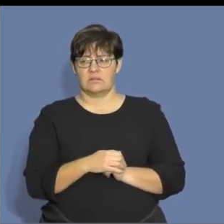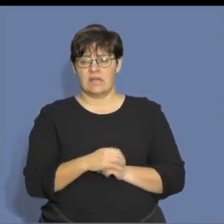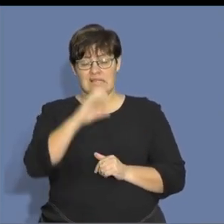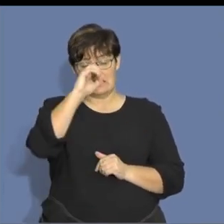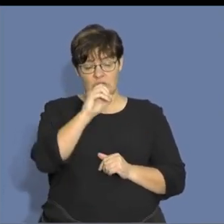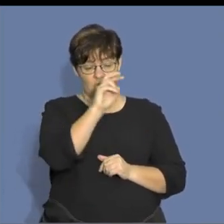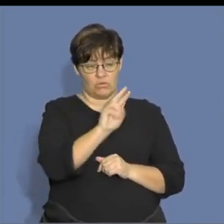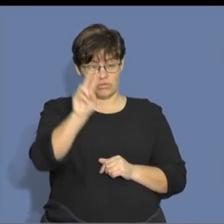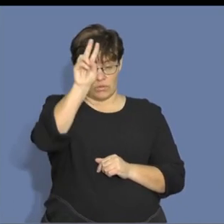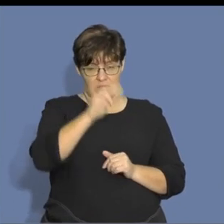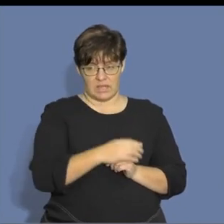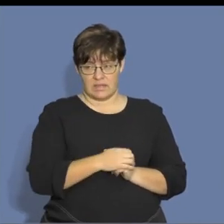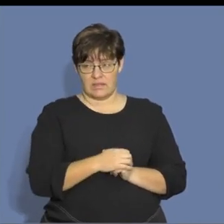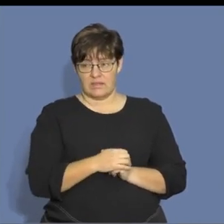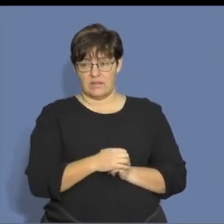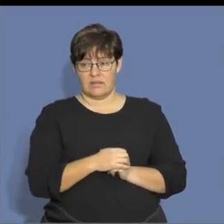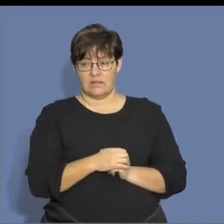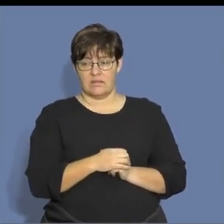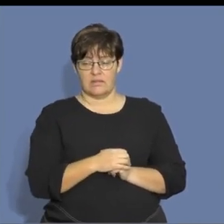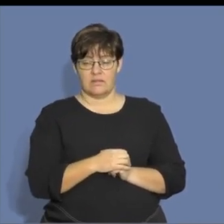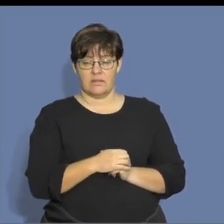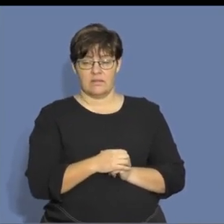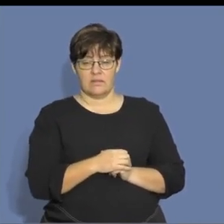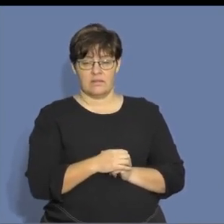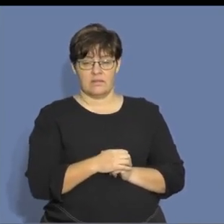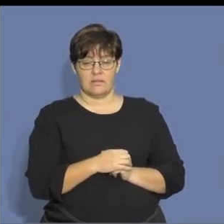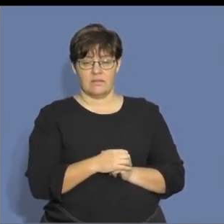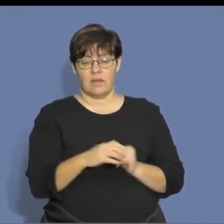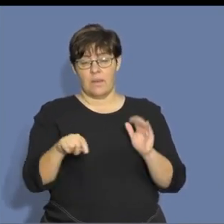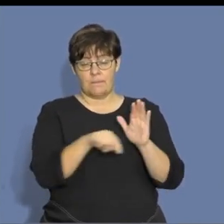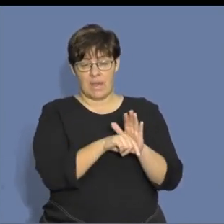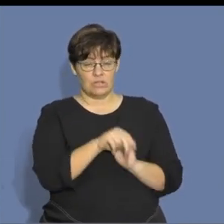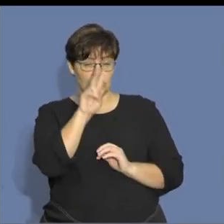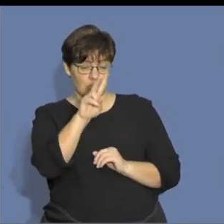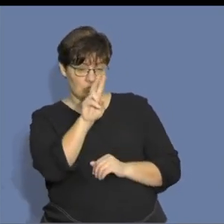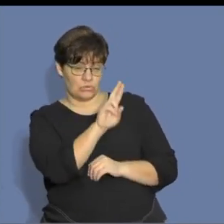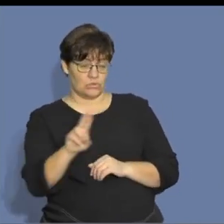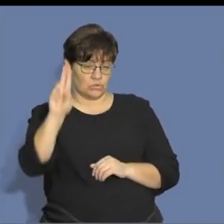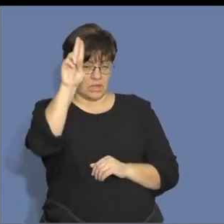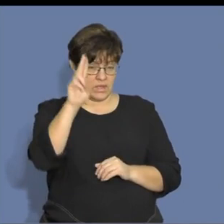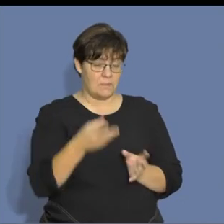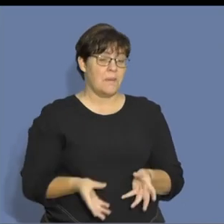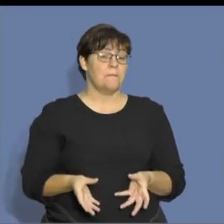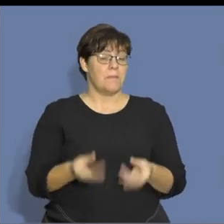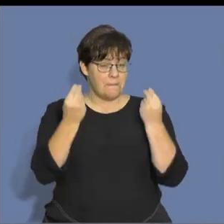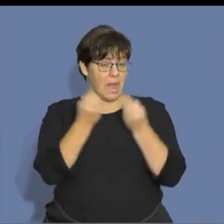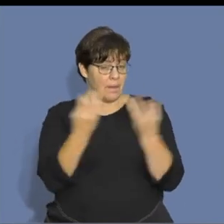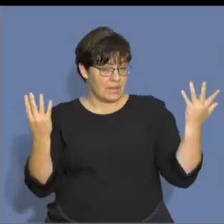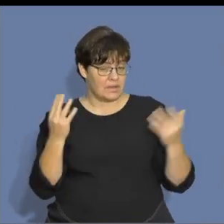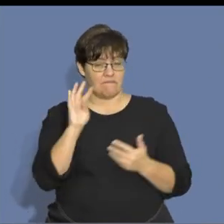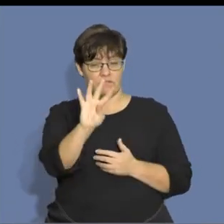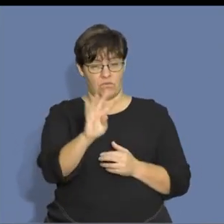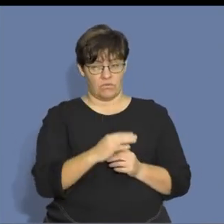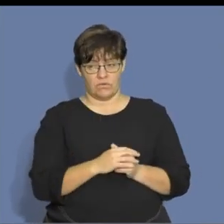squared. I'm going to get minus 2 squared. And I end up getting 4.